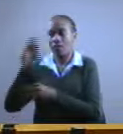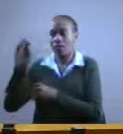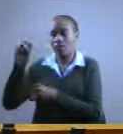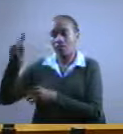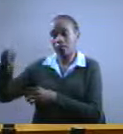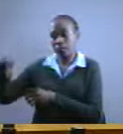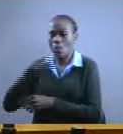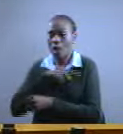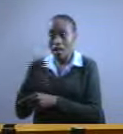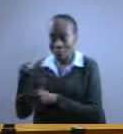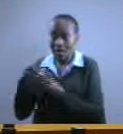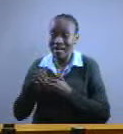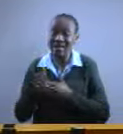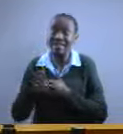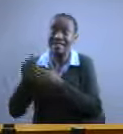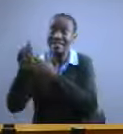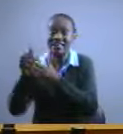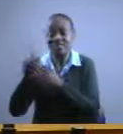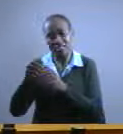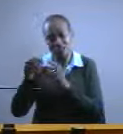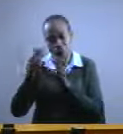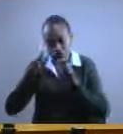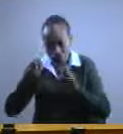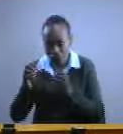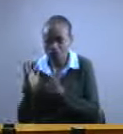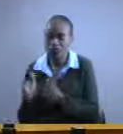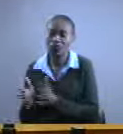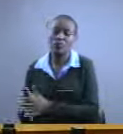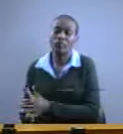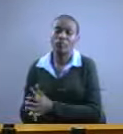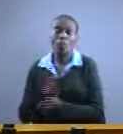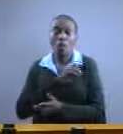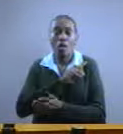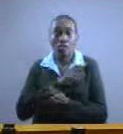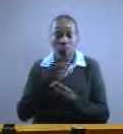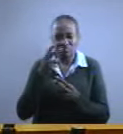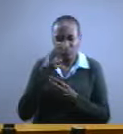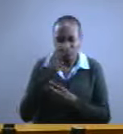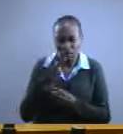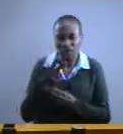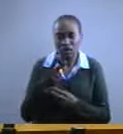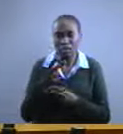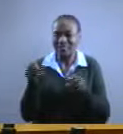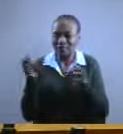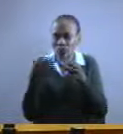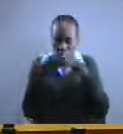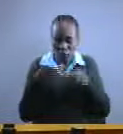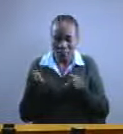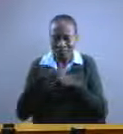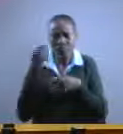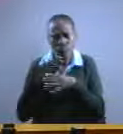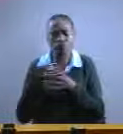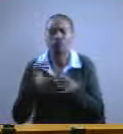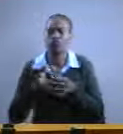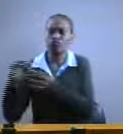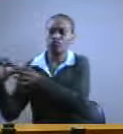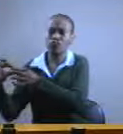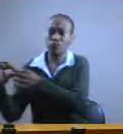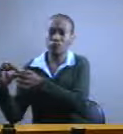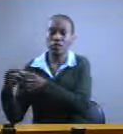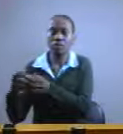lead regulator where there is concurrent jurisdiction in respect of the same entities. And it clarified the status